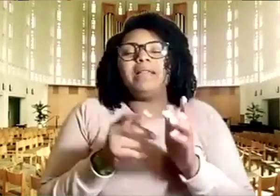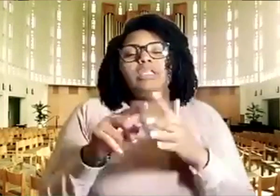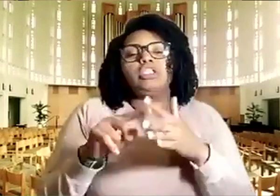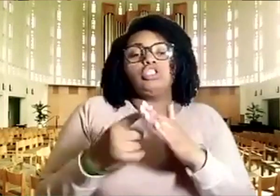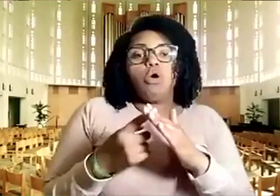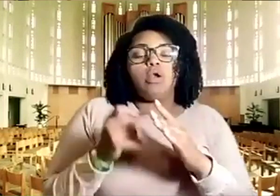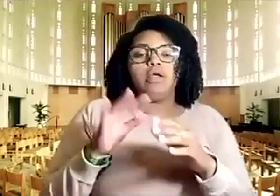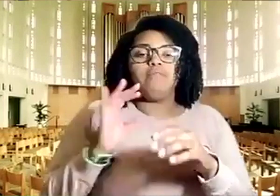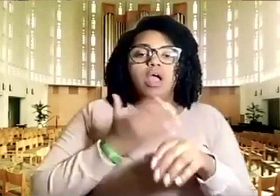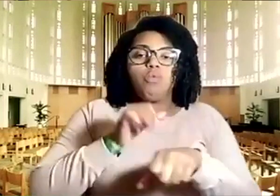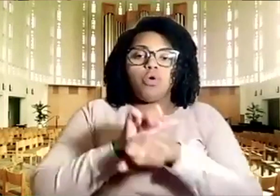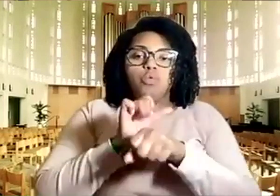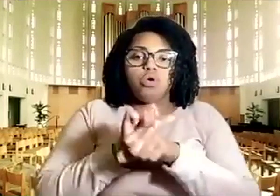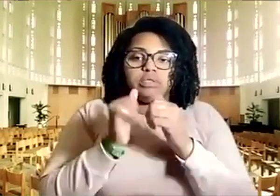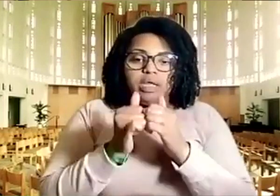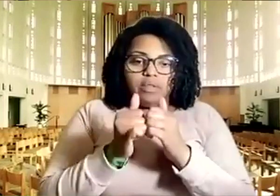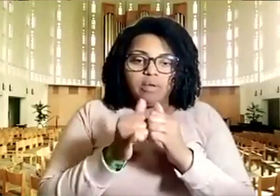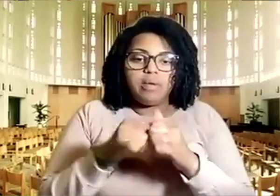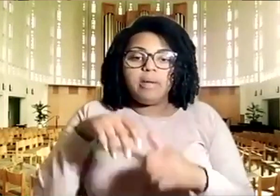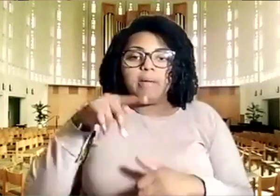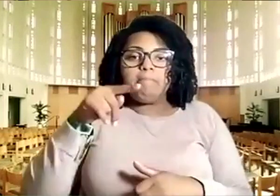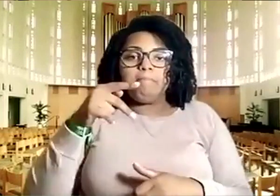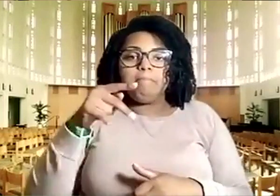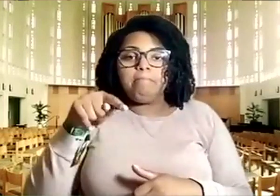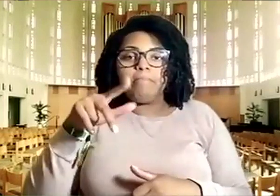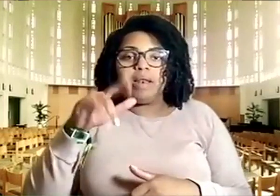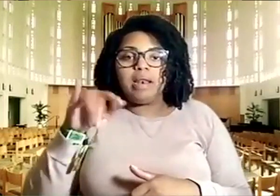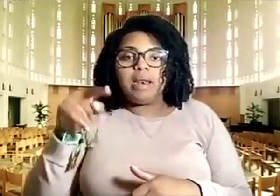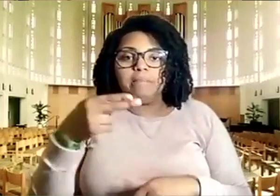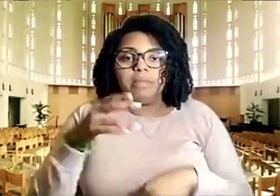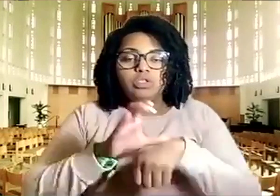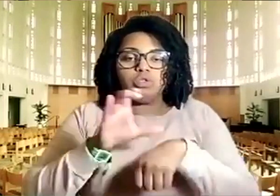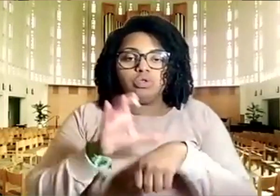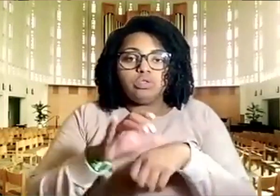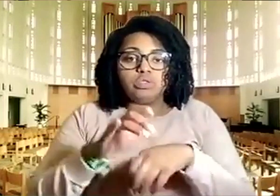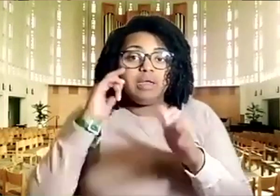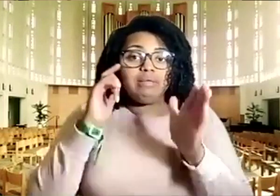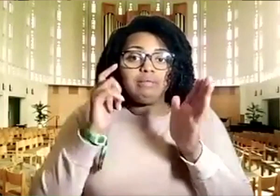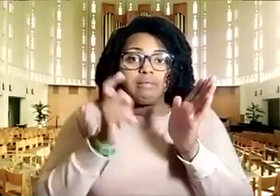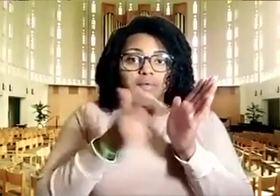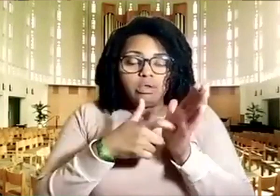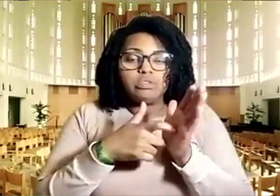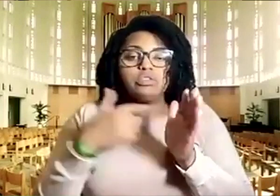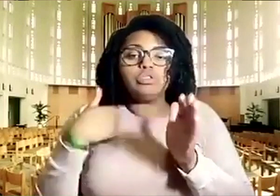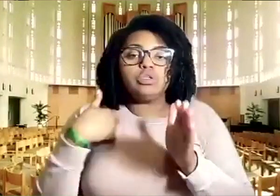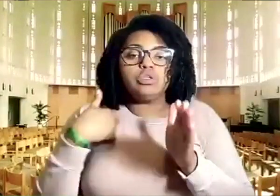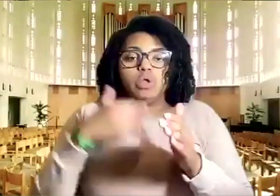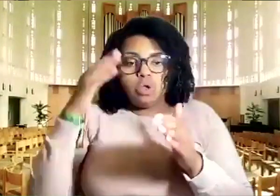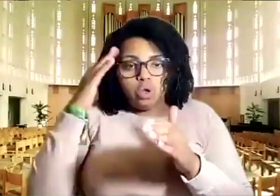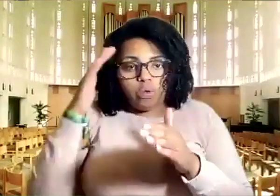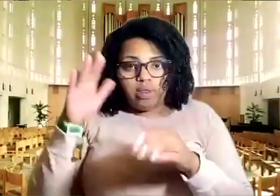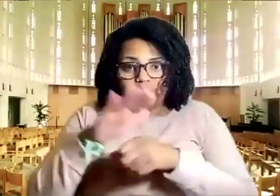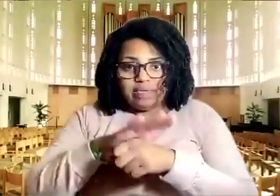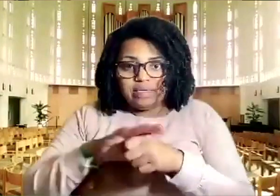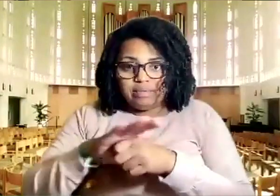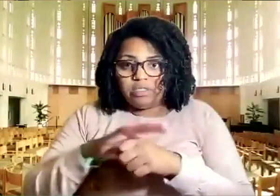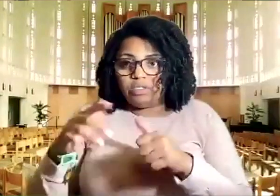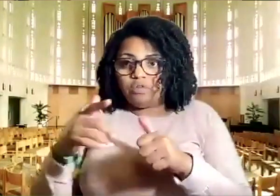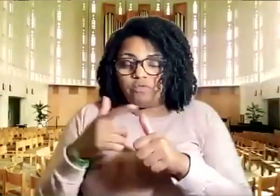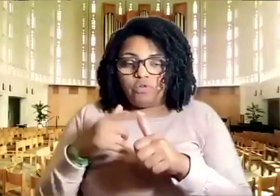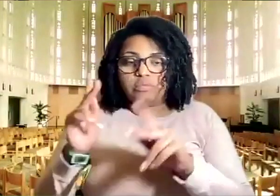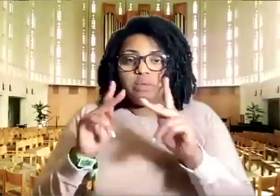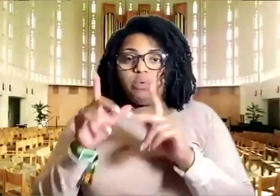Plymouth Church acknowledges that we occupy the unceded land of its first stewards, the Duwamish of the